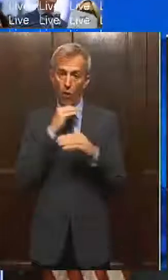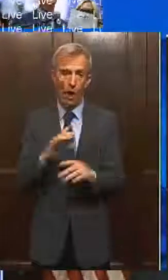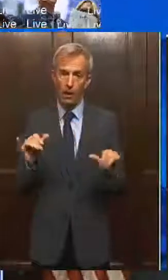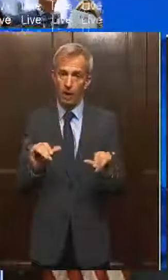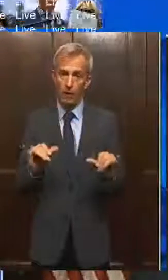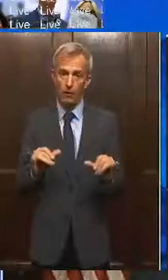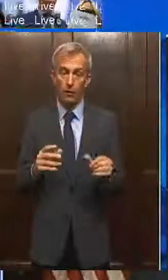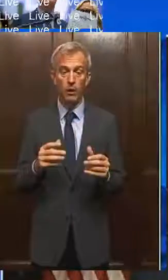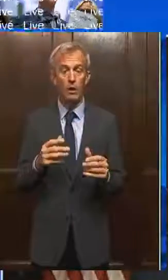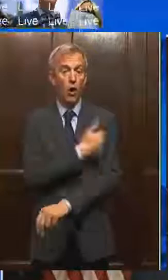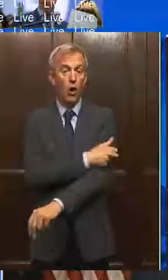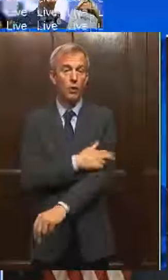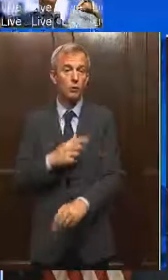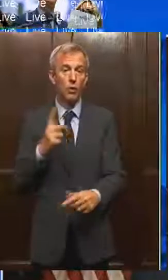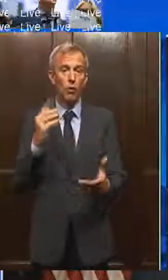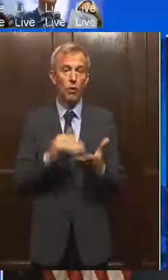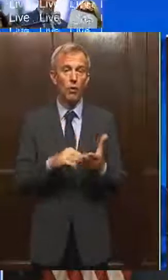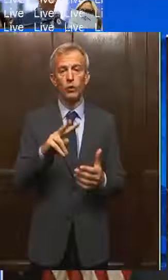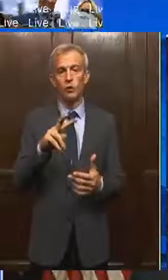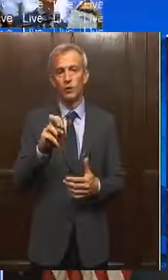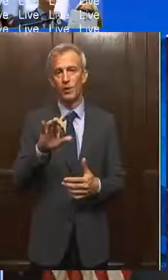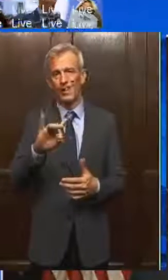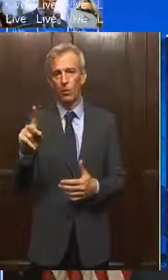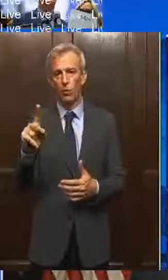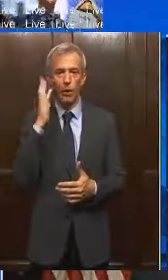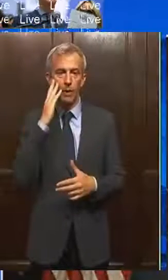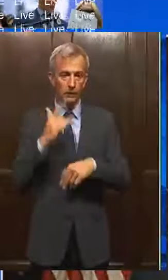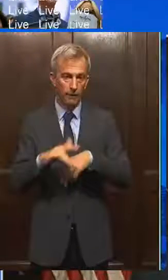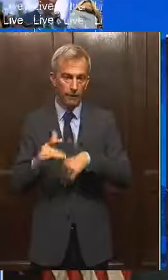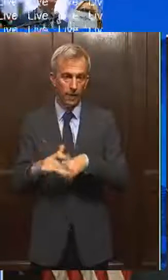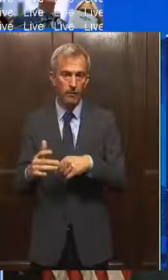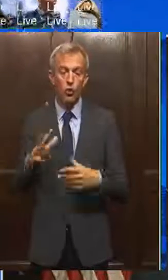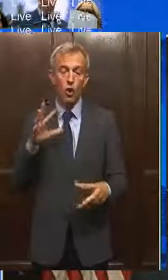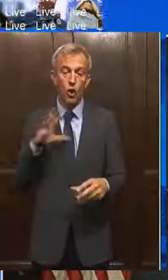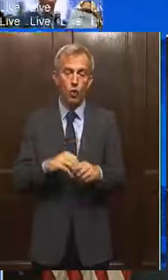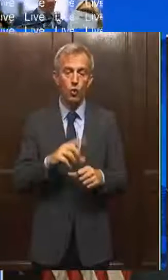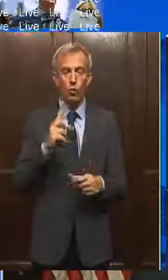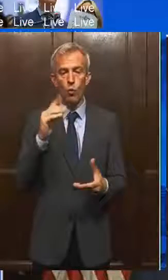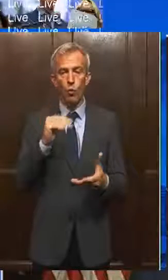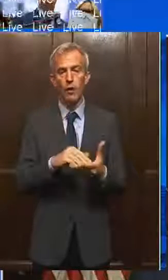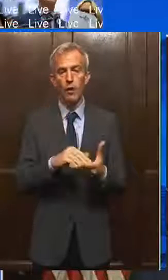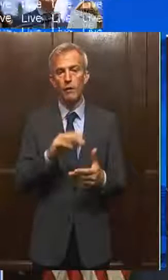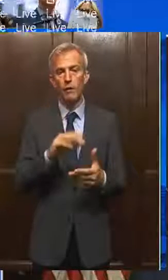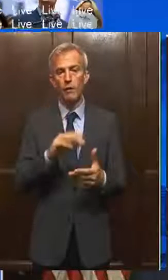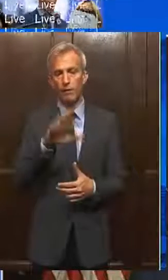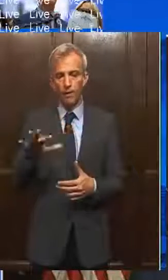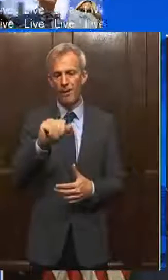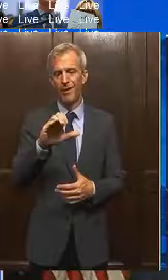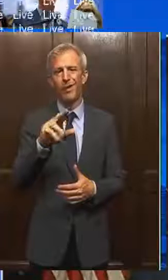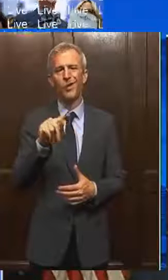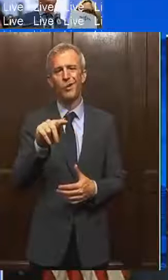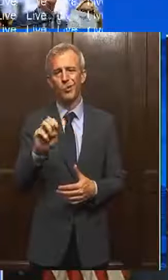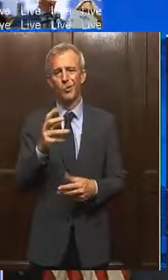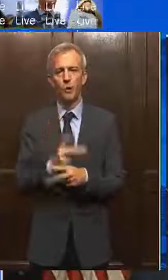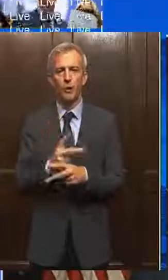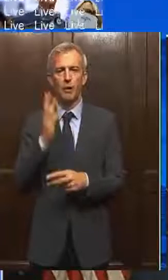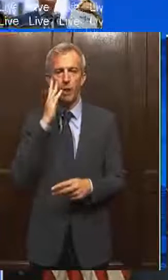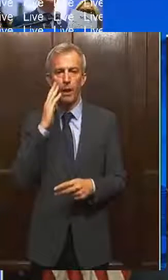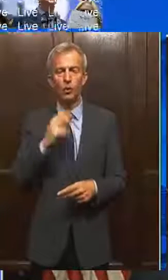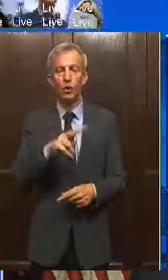have 1,281 beds that are available today, including 1,055 acute care beds, of